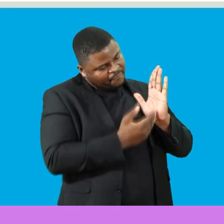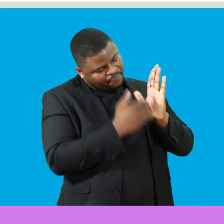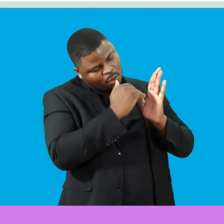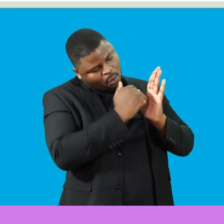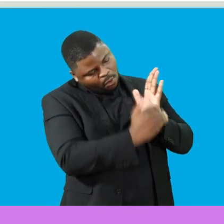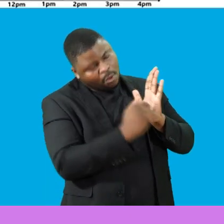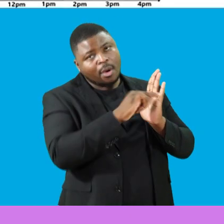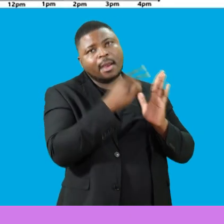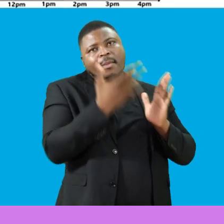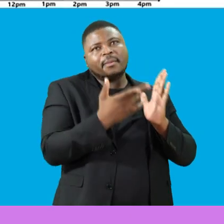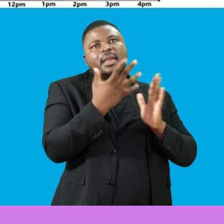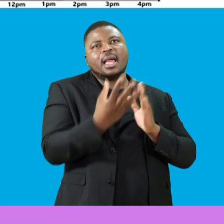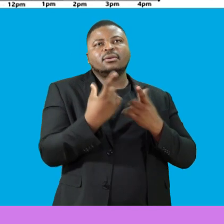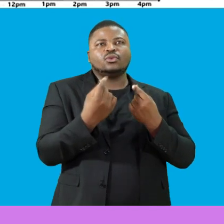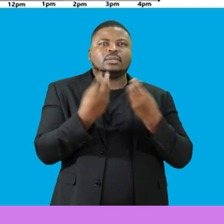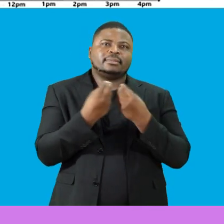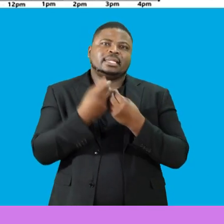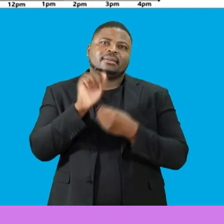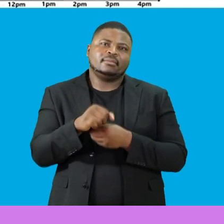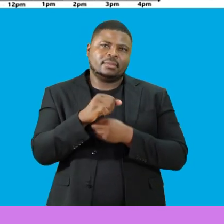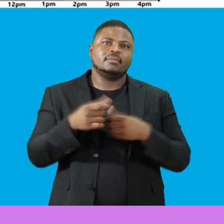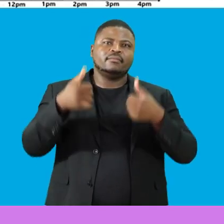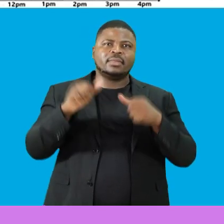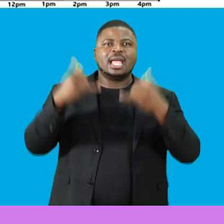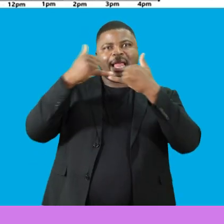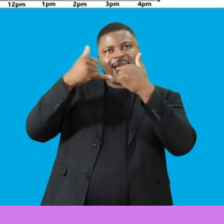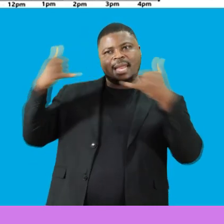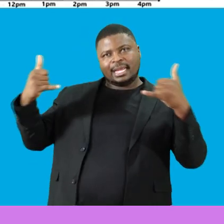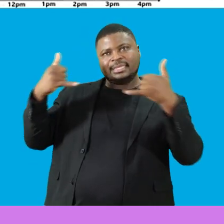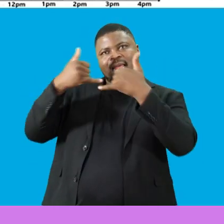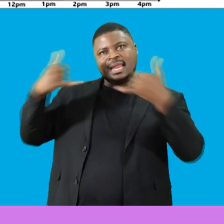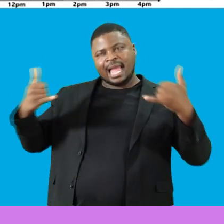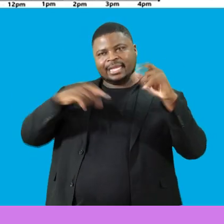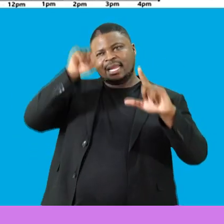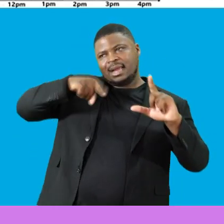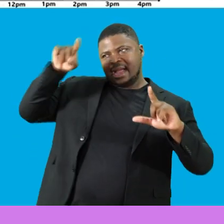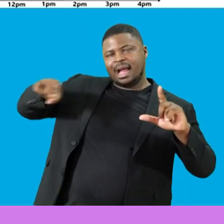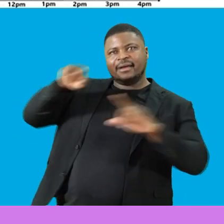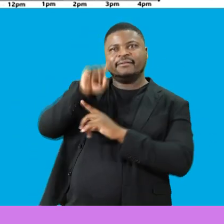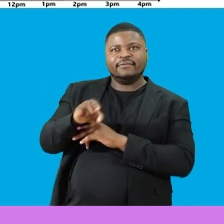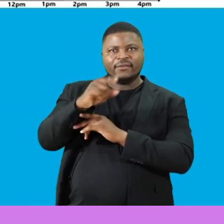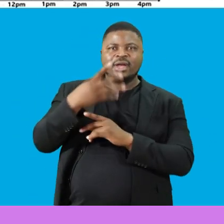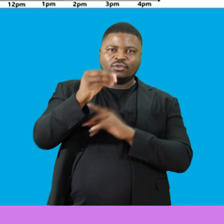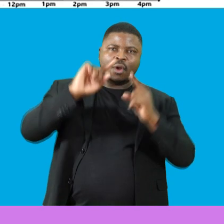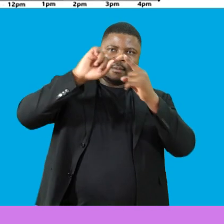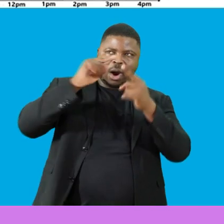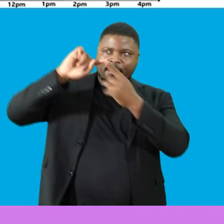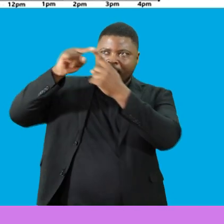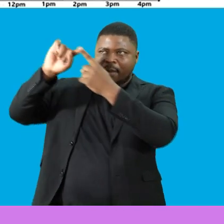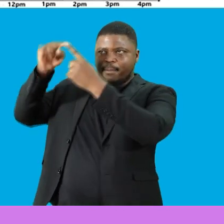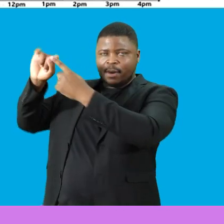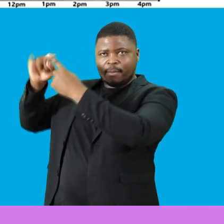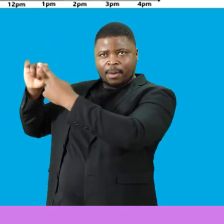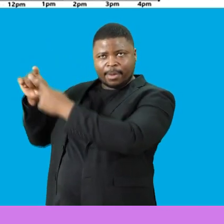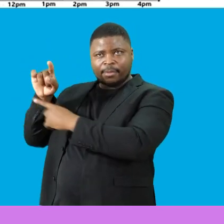entire pie chart. Okay, a line graph we defined as a graph showing trends between plotted points used